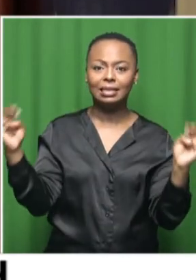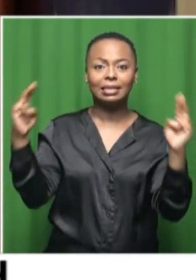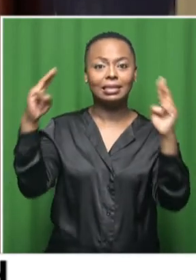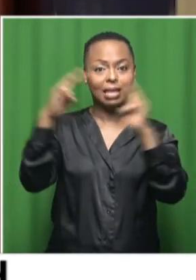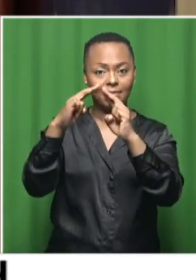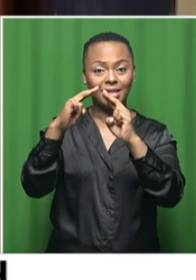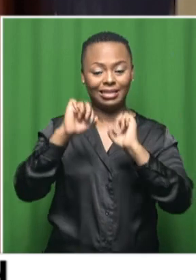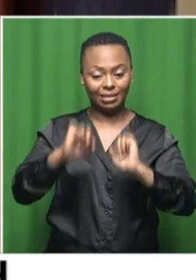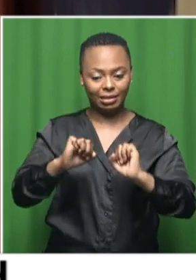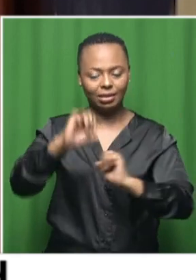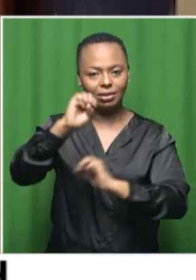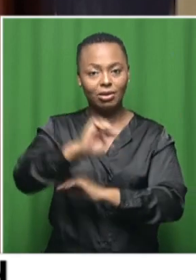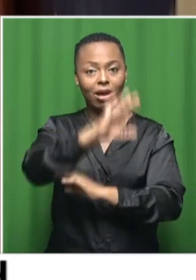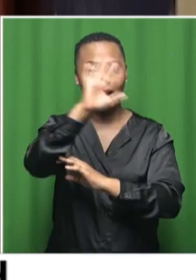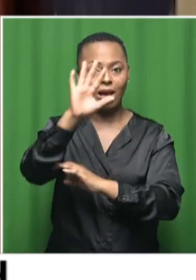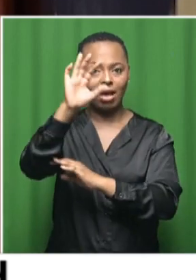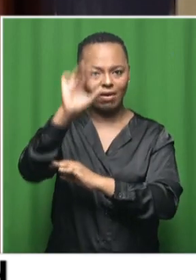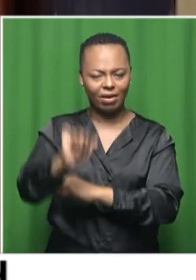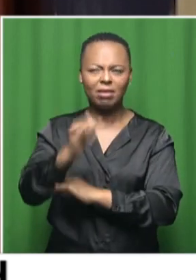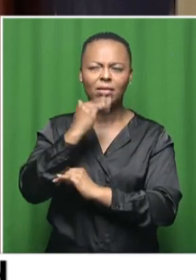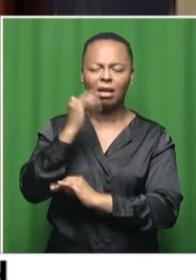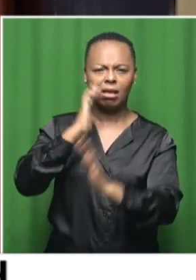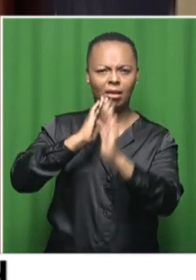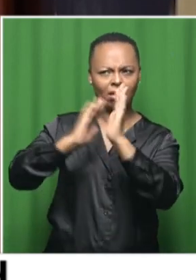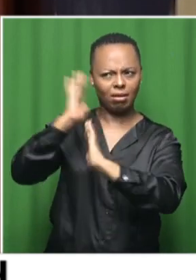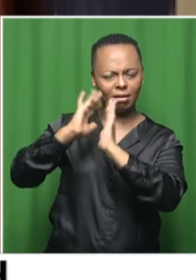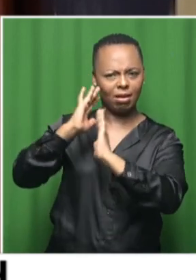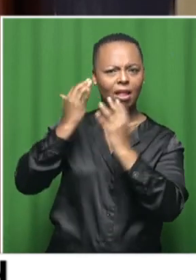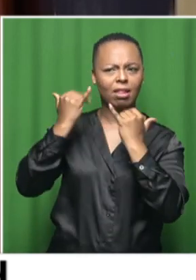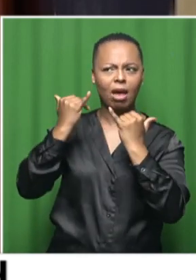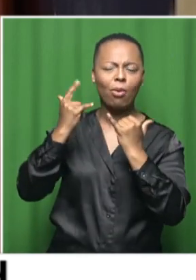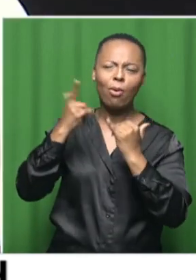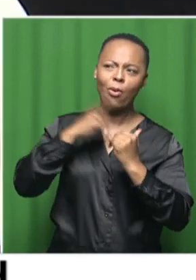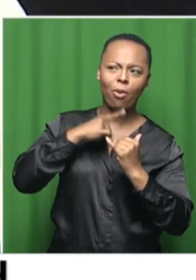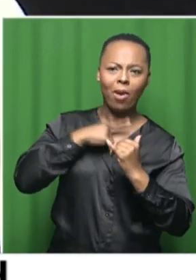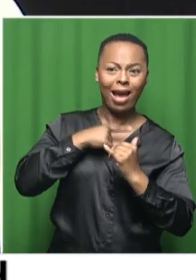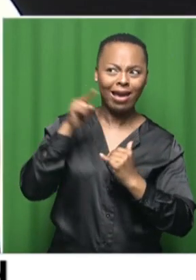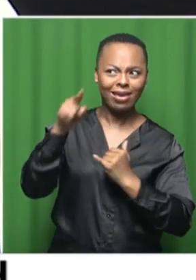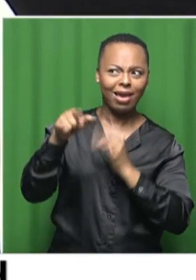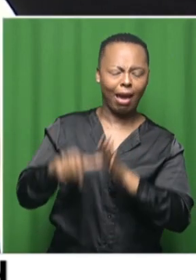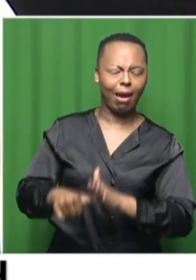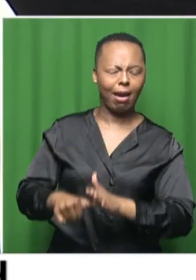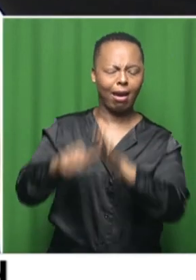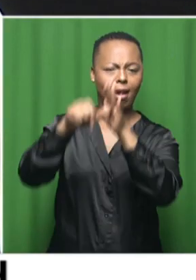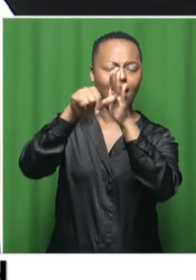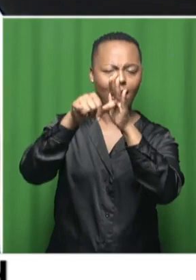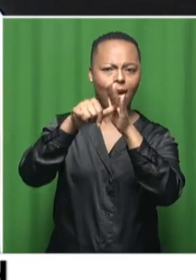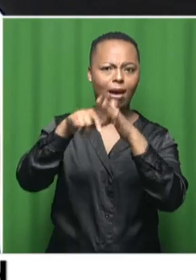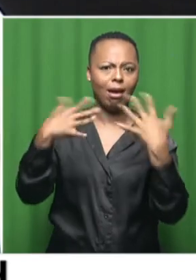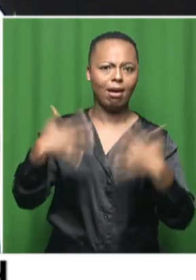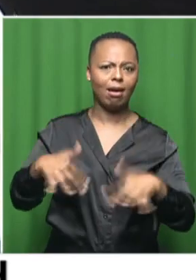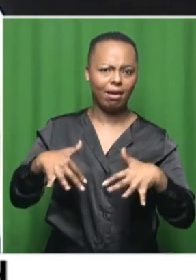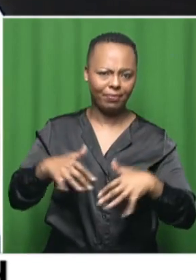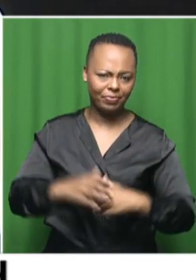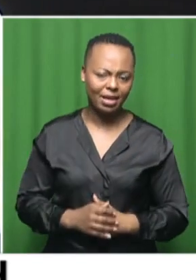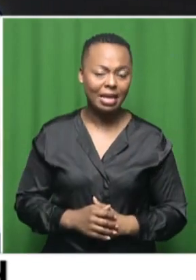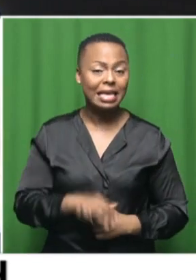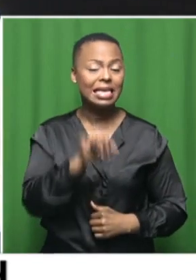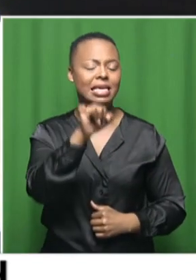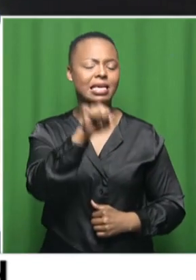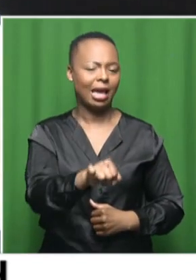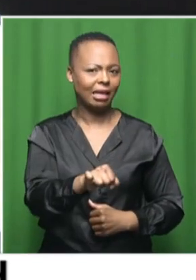South Africa. And perhaps you can just start by explaining to our viewers why. Yes, it's a significant moment in the life